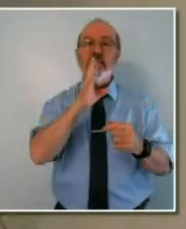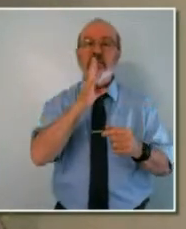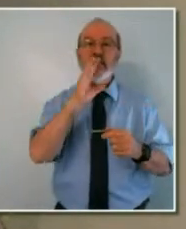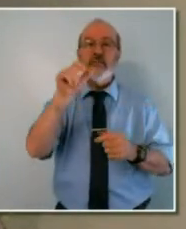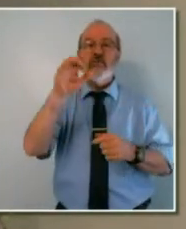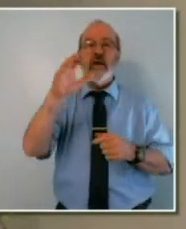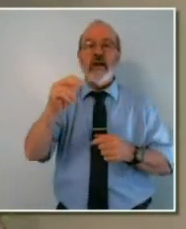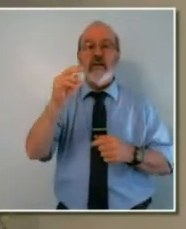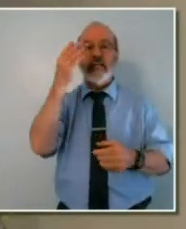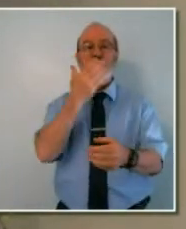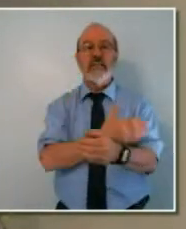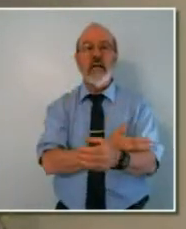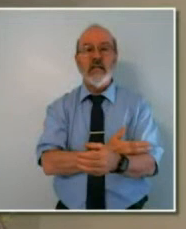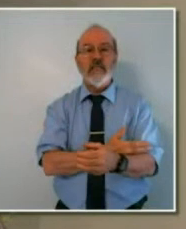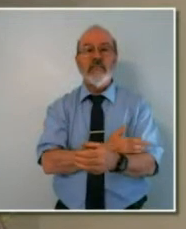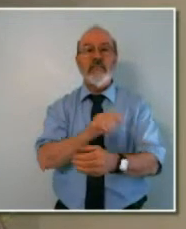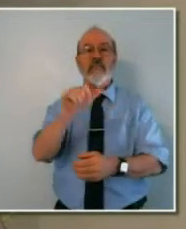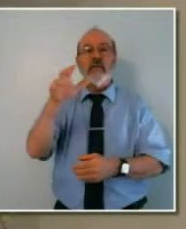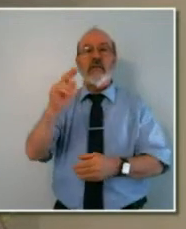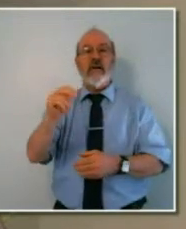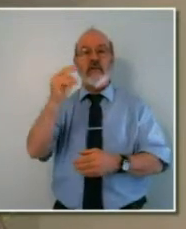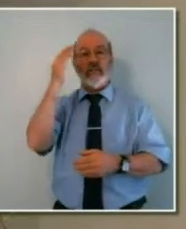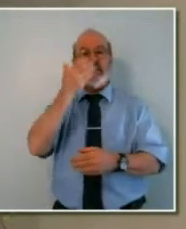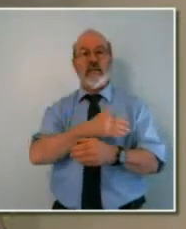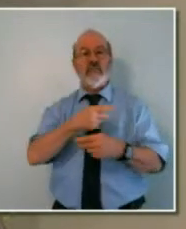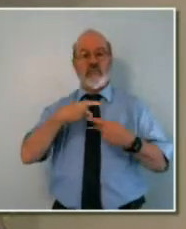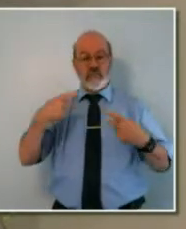sons. Aaron and his sons were the priesthood.